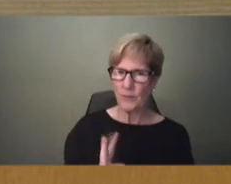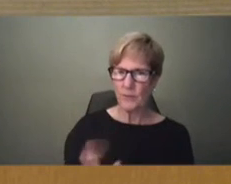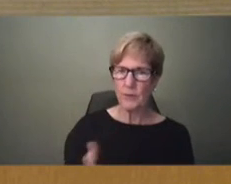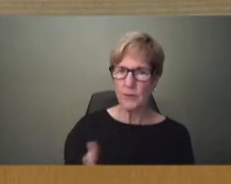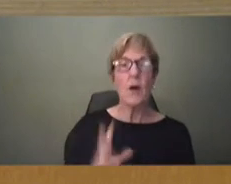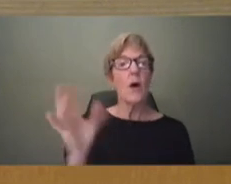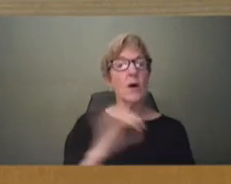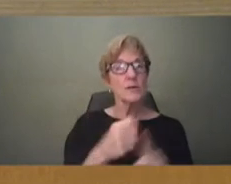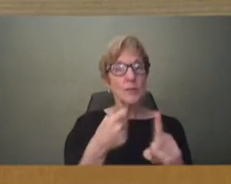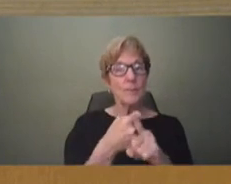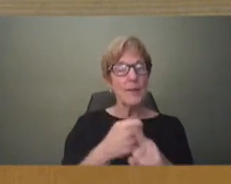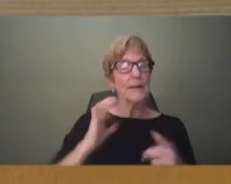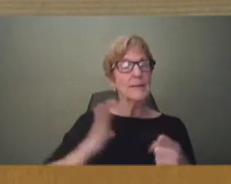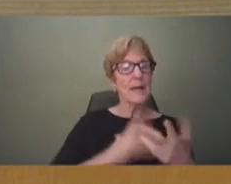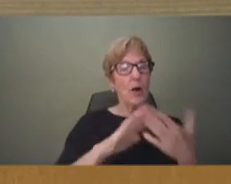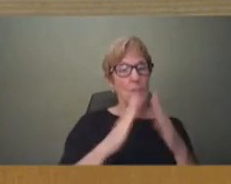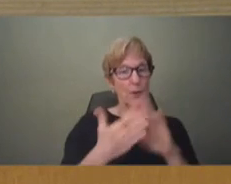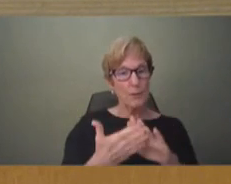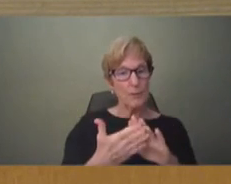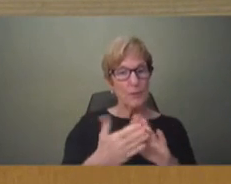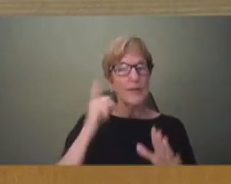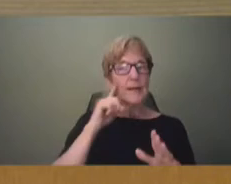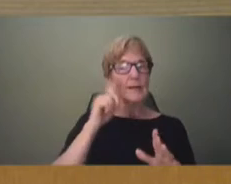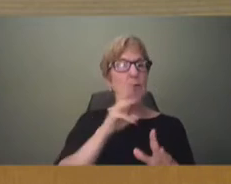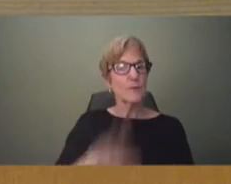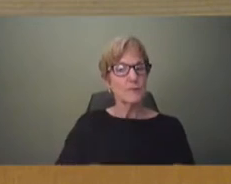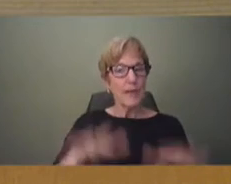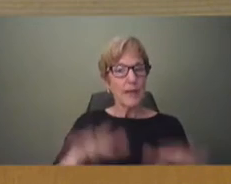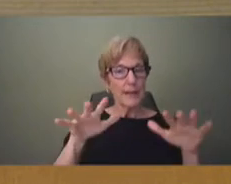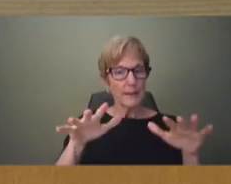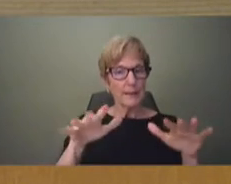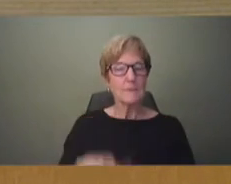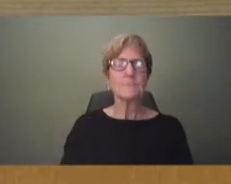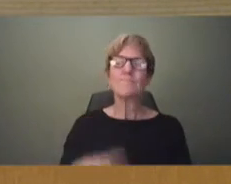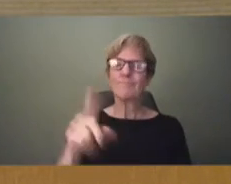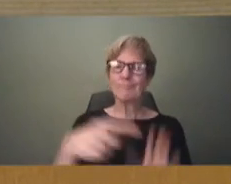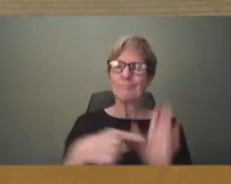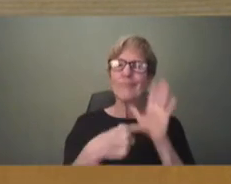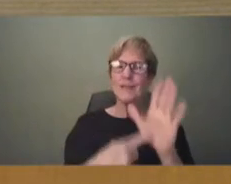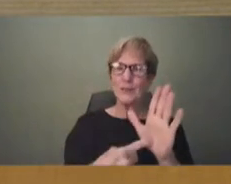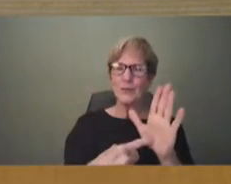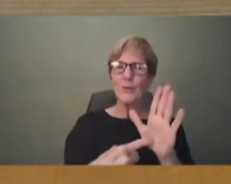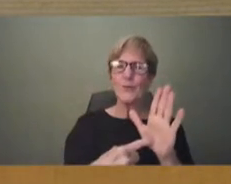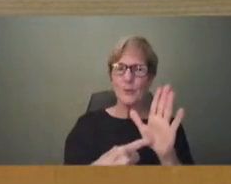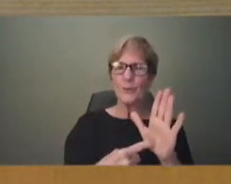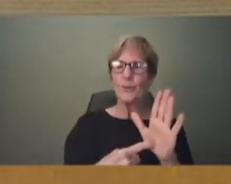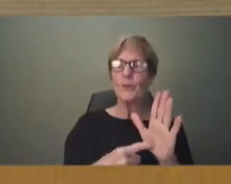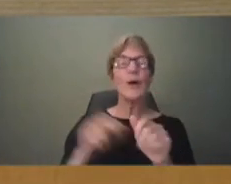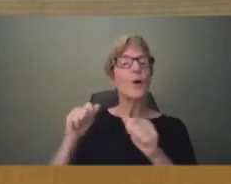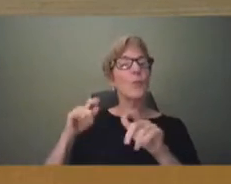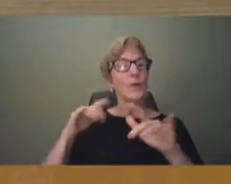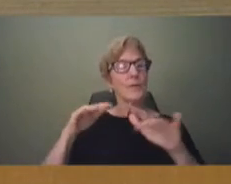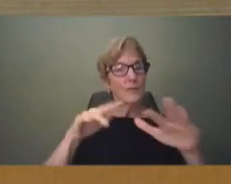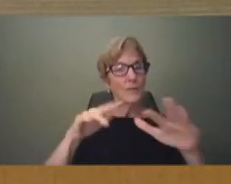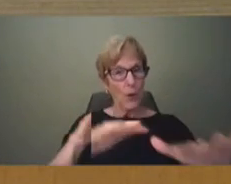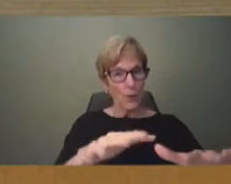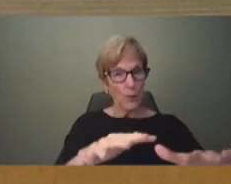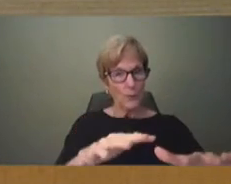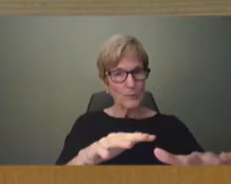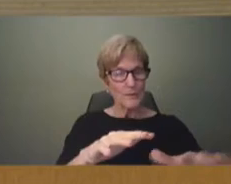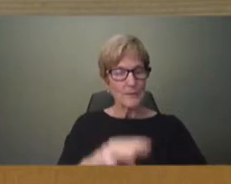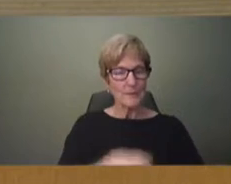impacts our community in terms of flooding let me show you what flows into